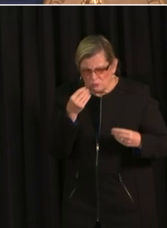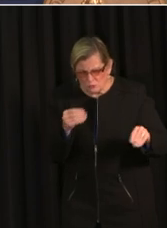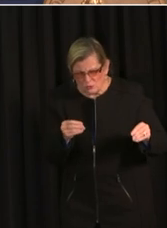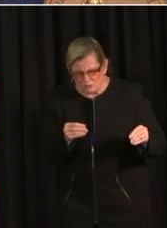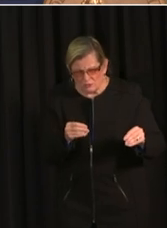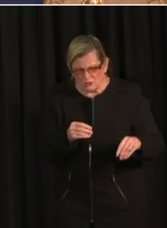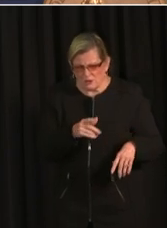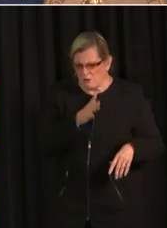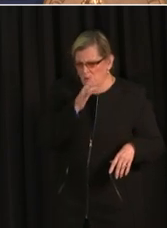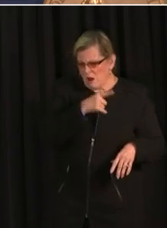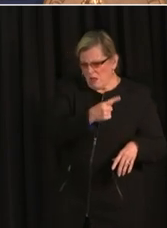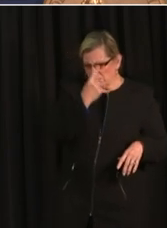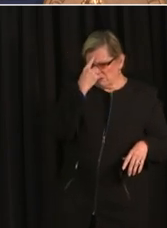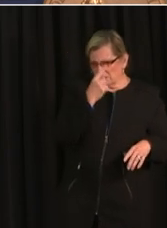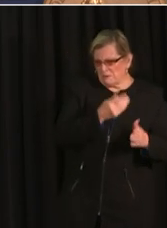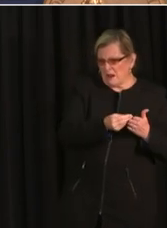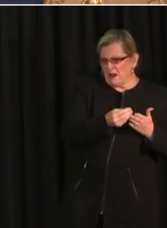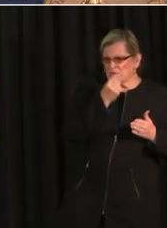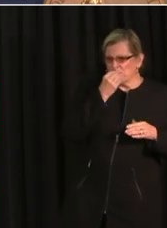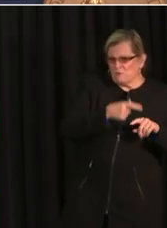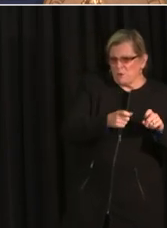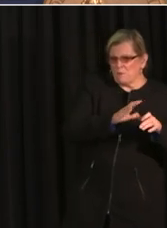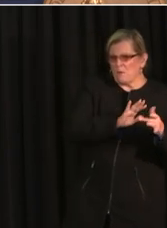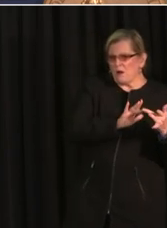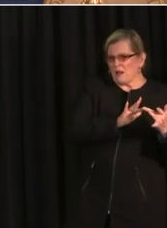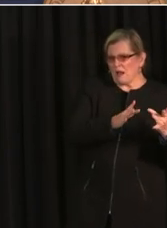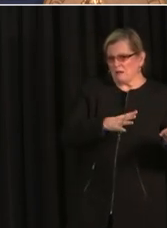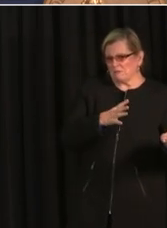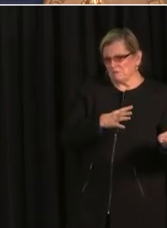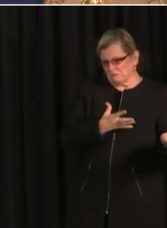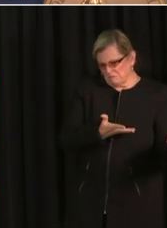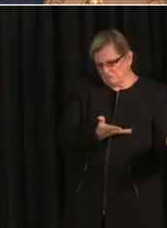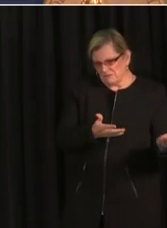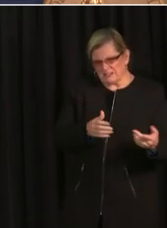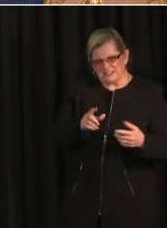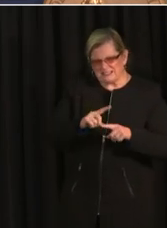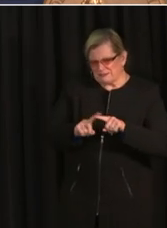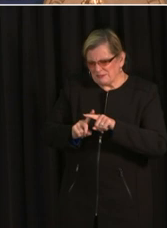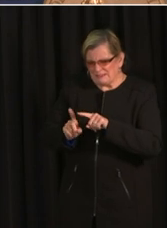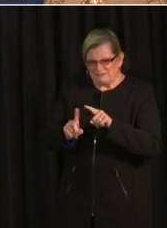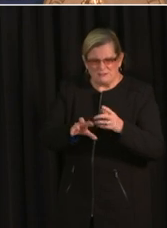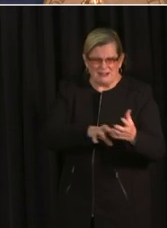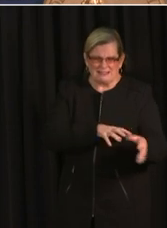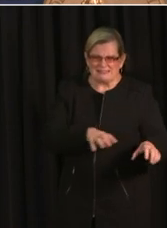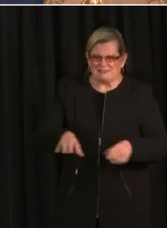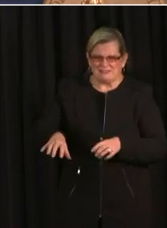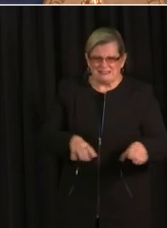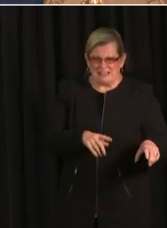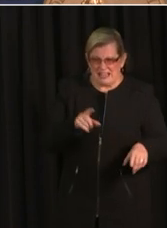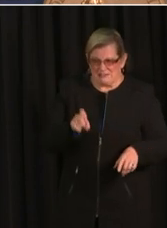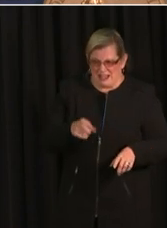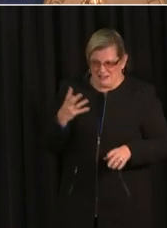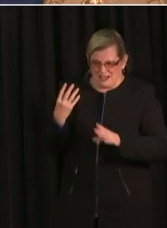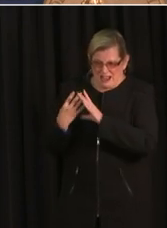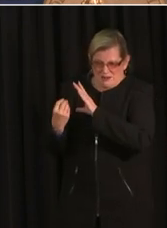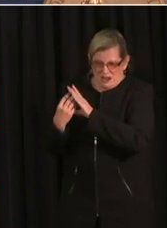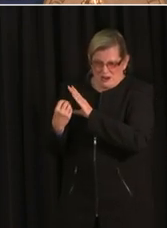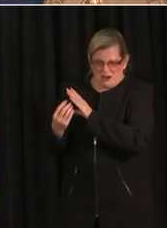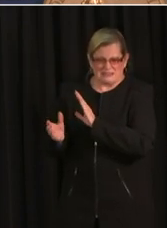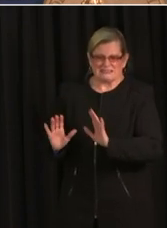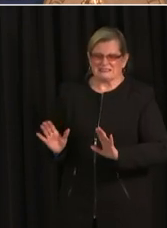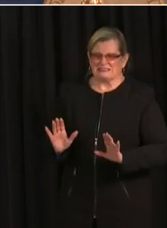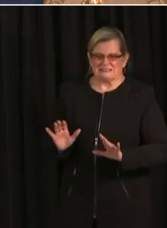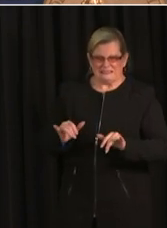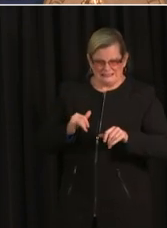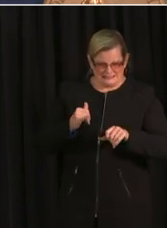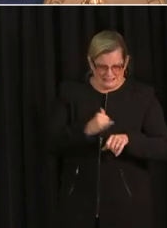store, and that you're mixing up your activities so you're not cramming them in to one day. The